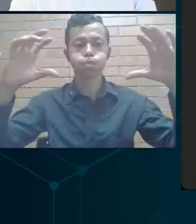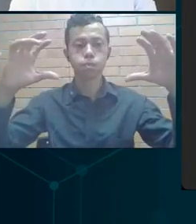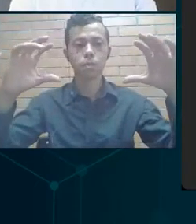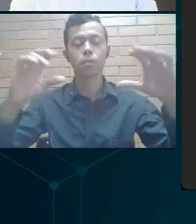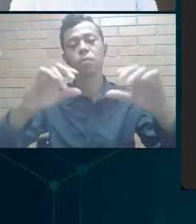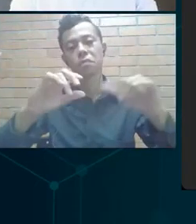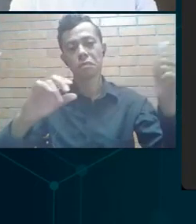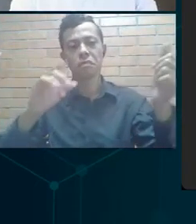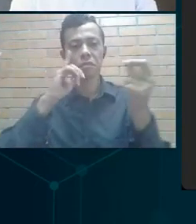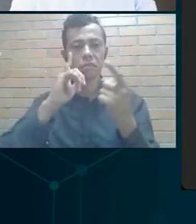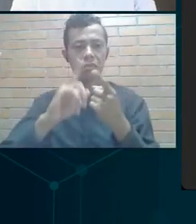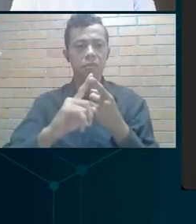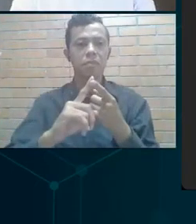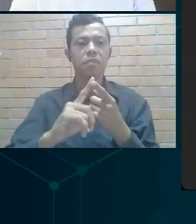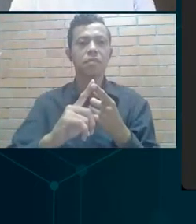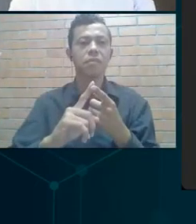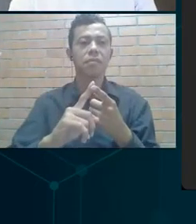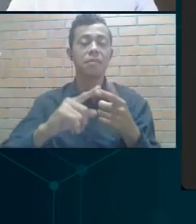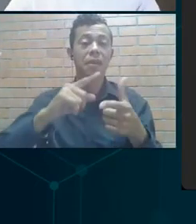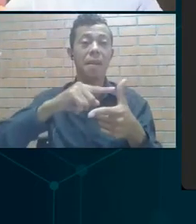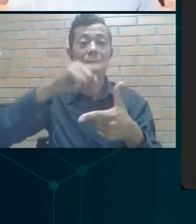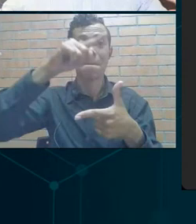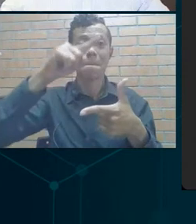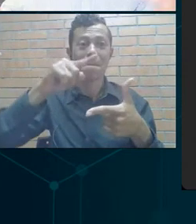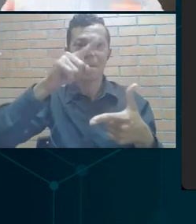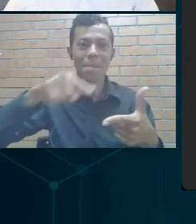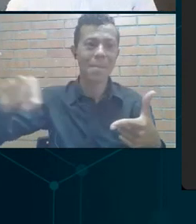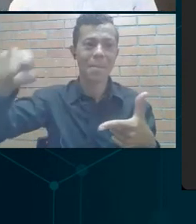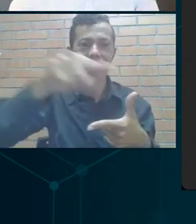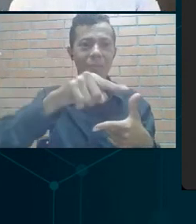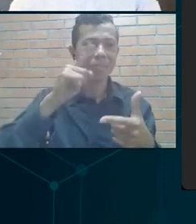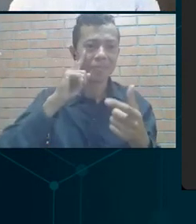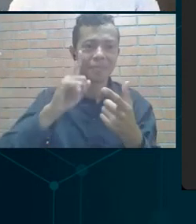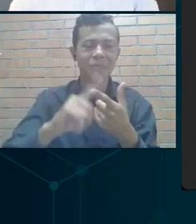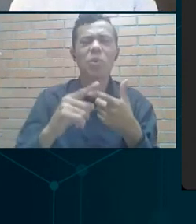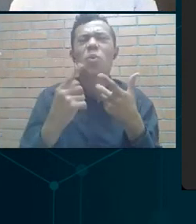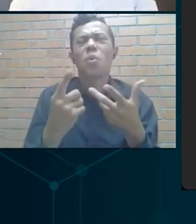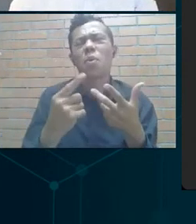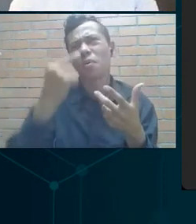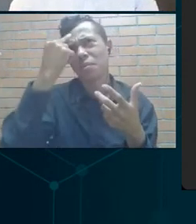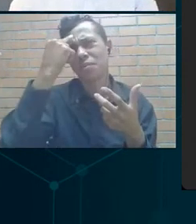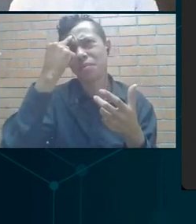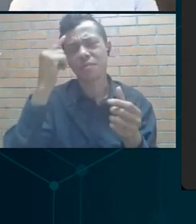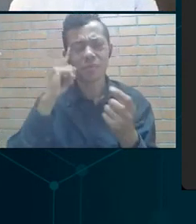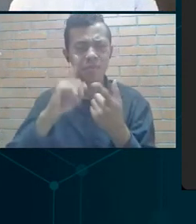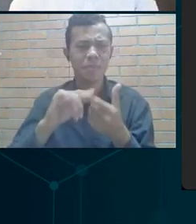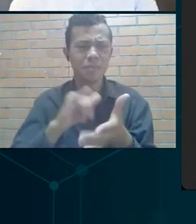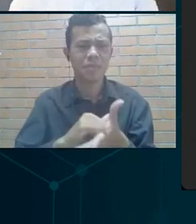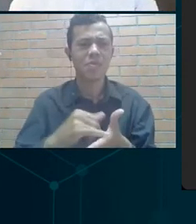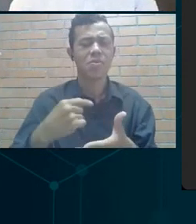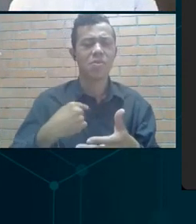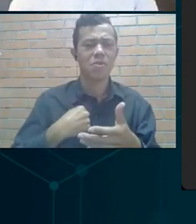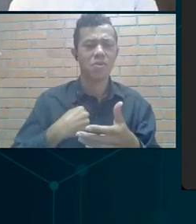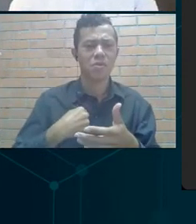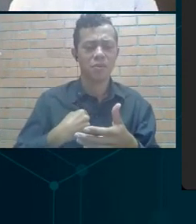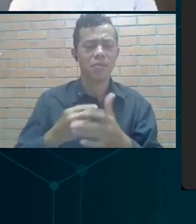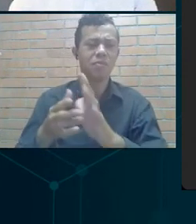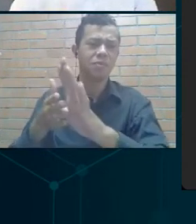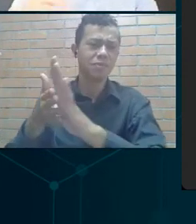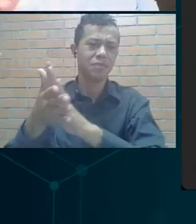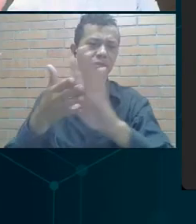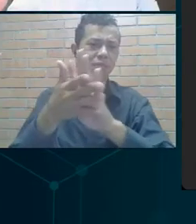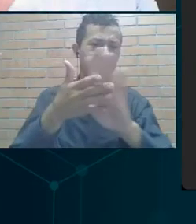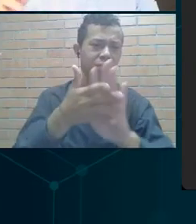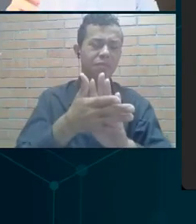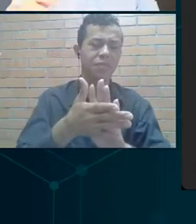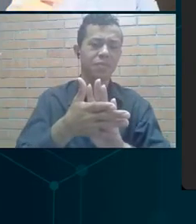how do you think of these things in a way that you can put your arms around it. One thing that we're working on is,